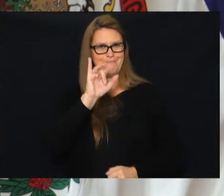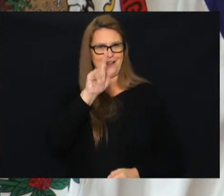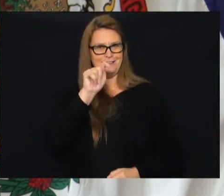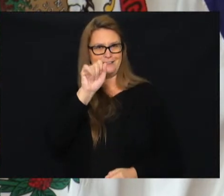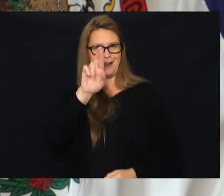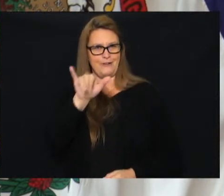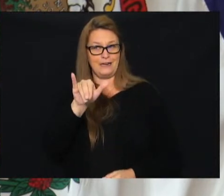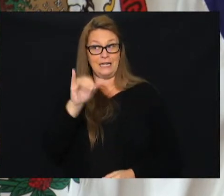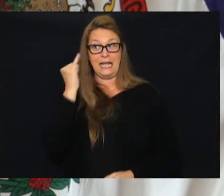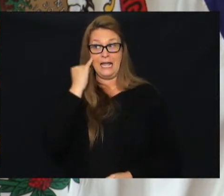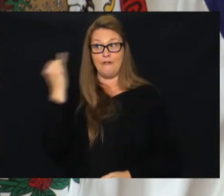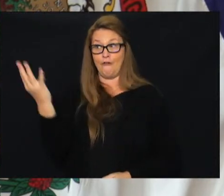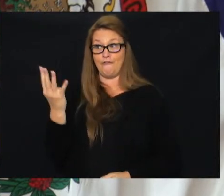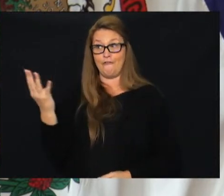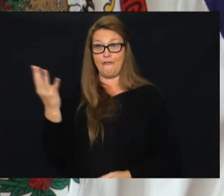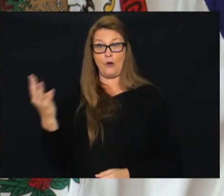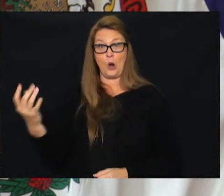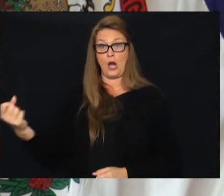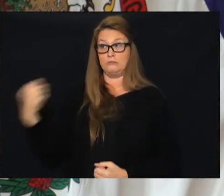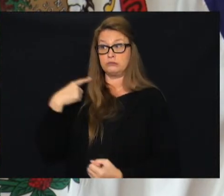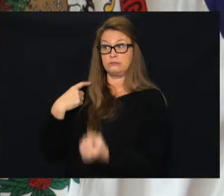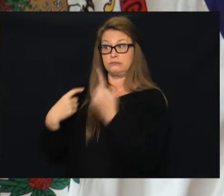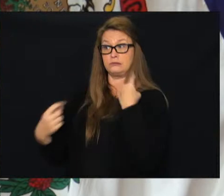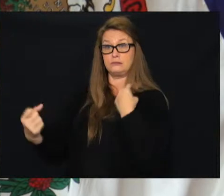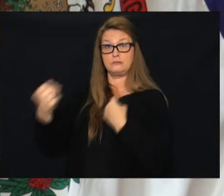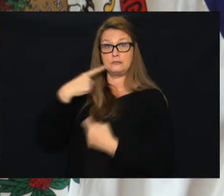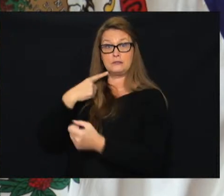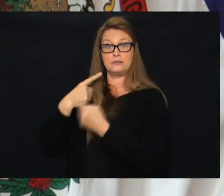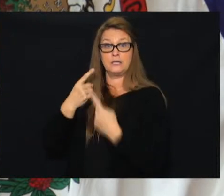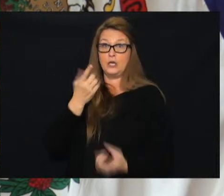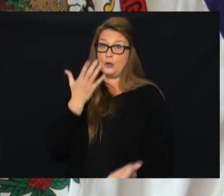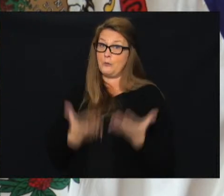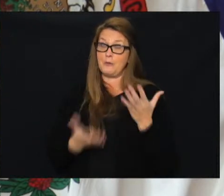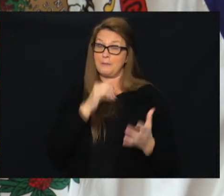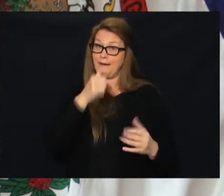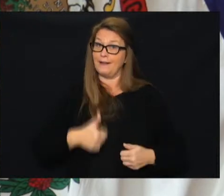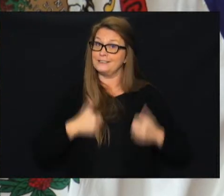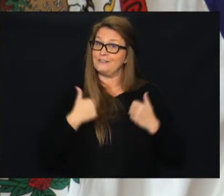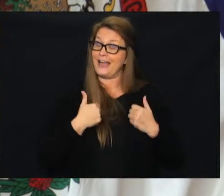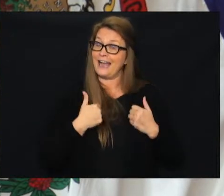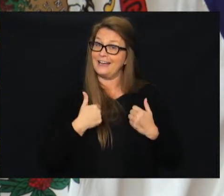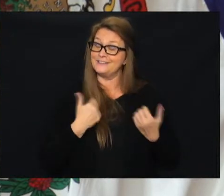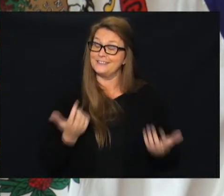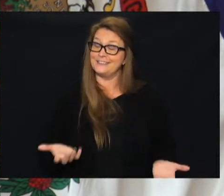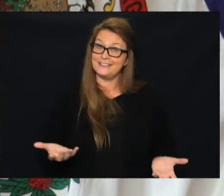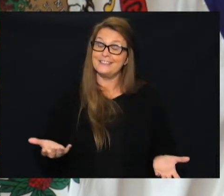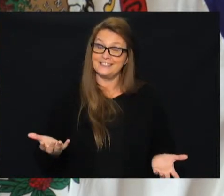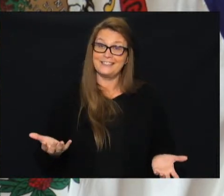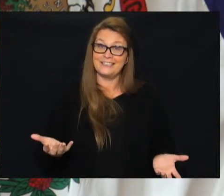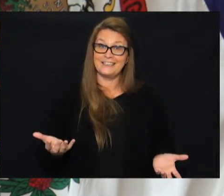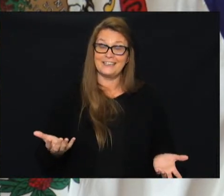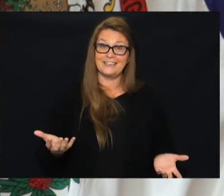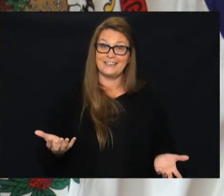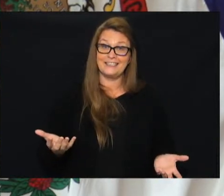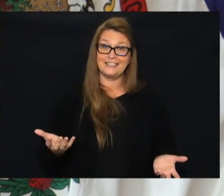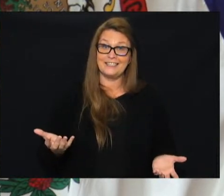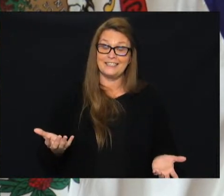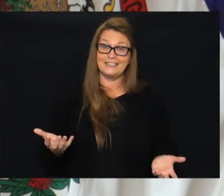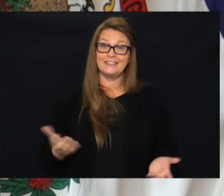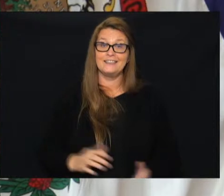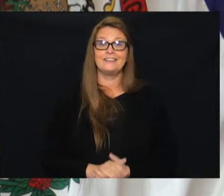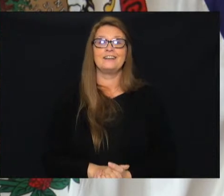them are shooting at you, you've got a higher likelihood of maybe not making it than a strong person shooting at you, a strong